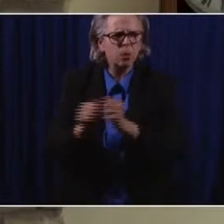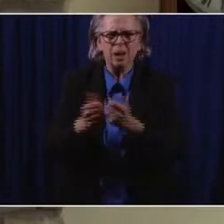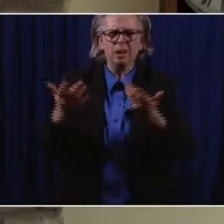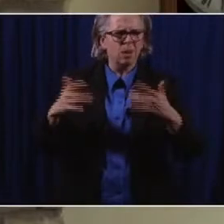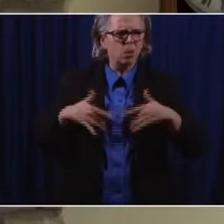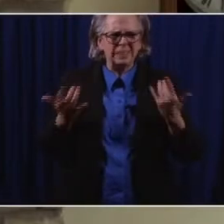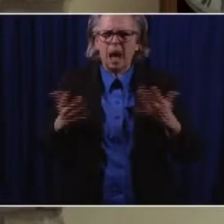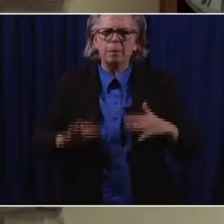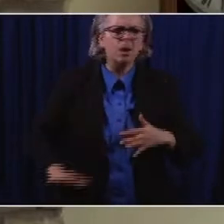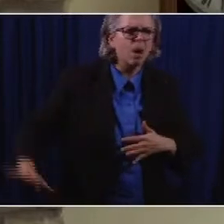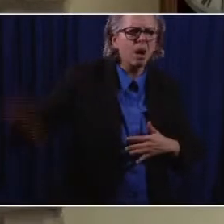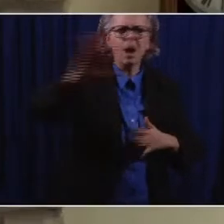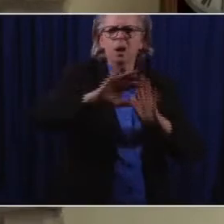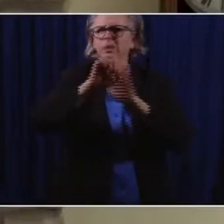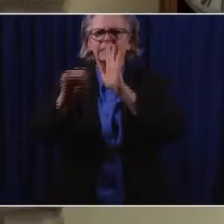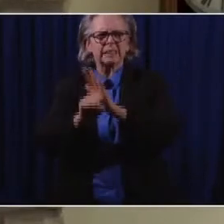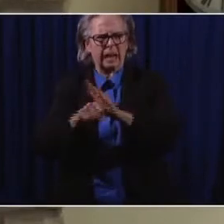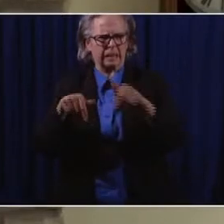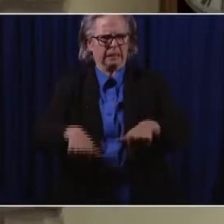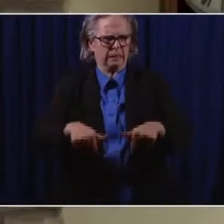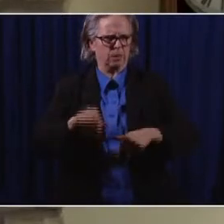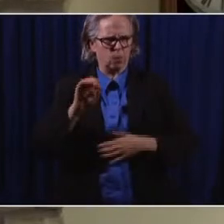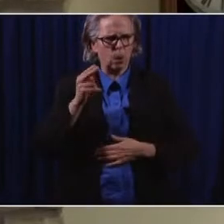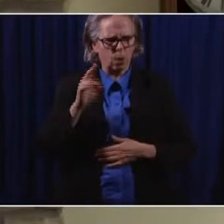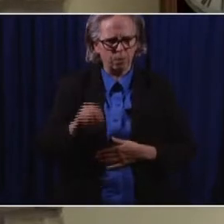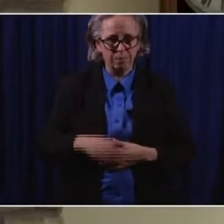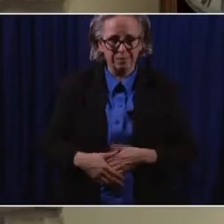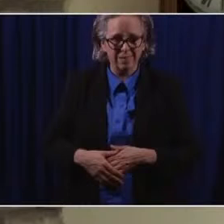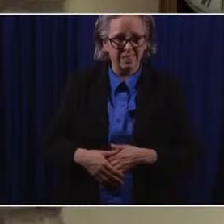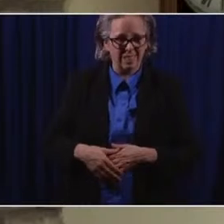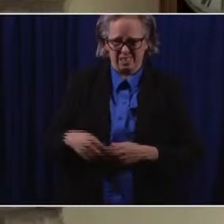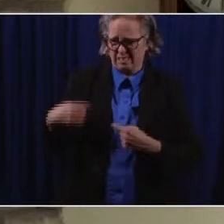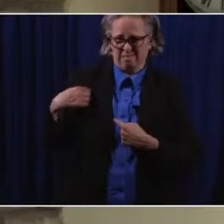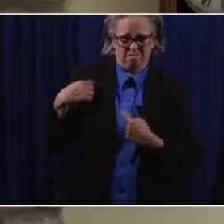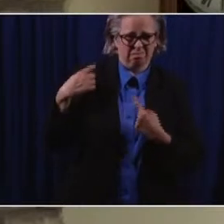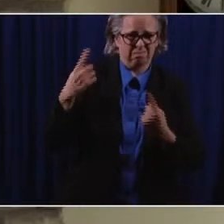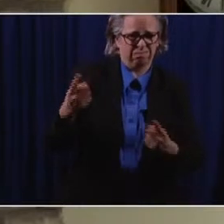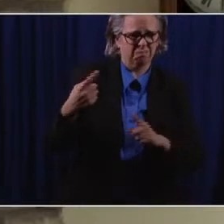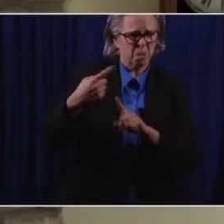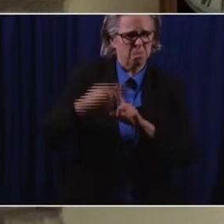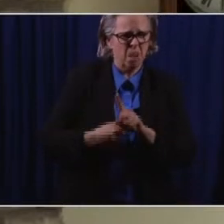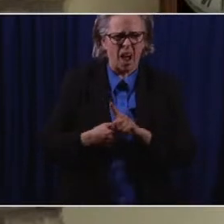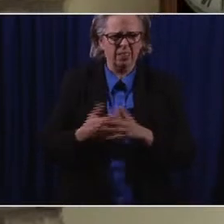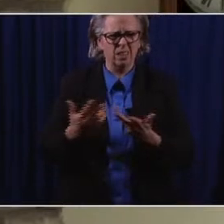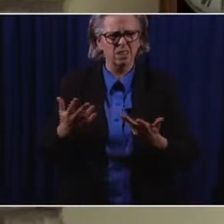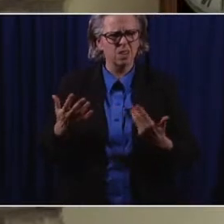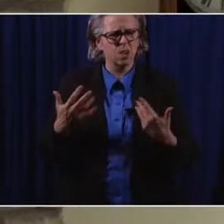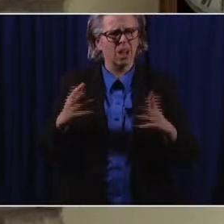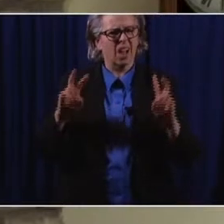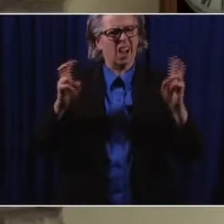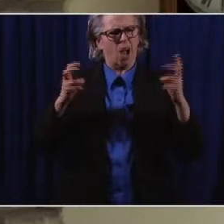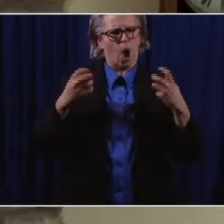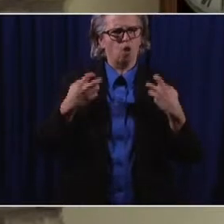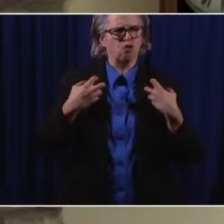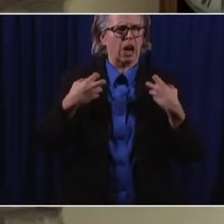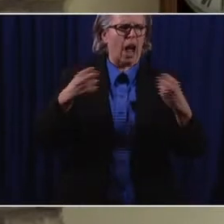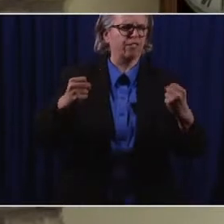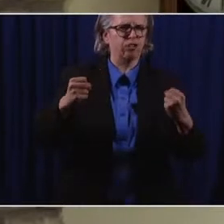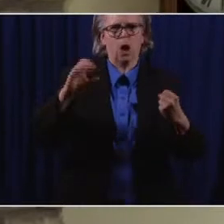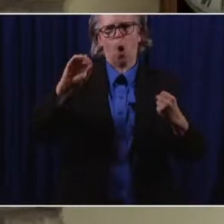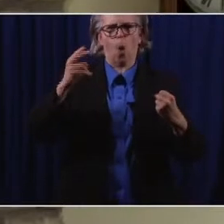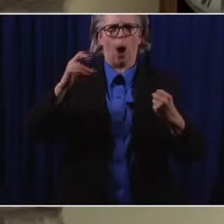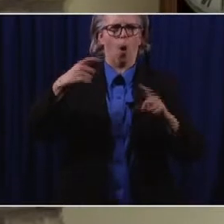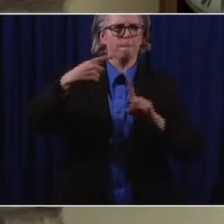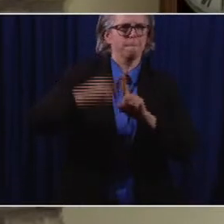know, Alicia, last month was Recovery Ohio month, but for you, for the